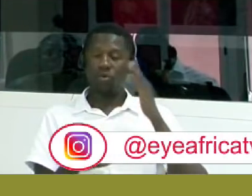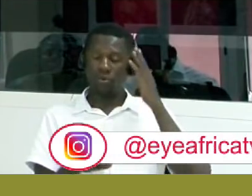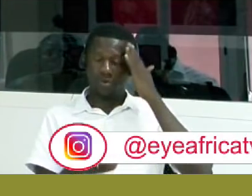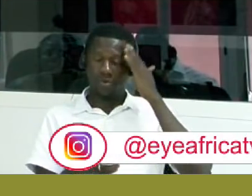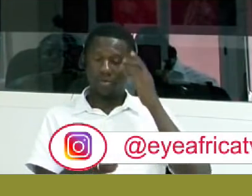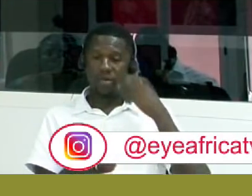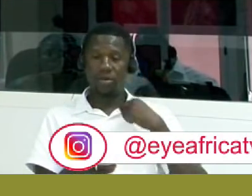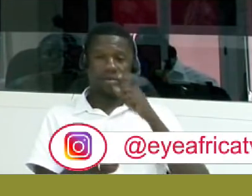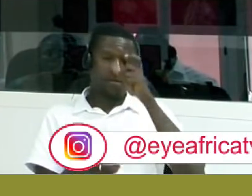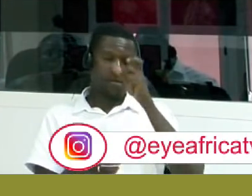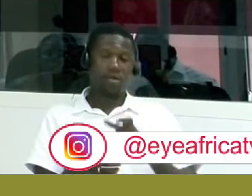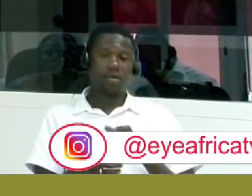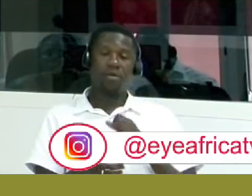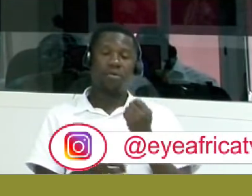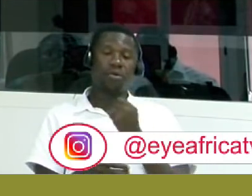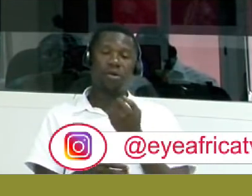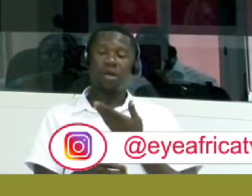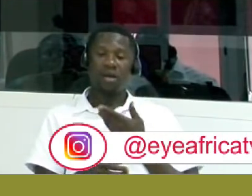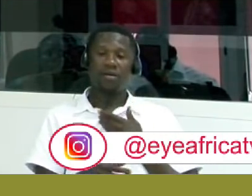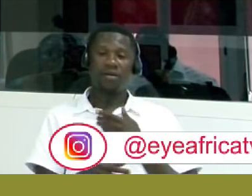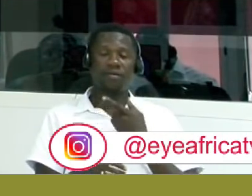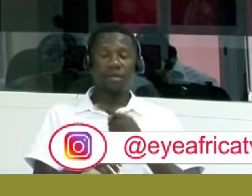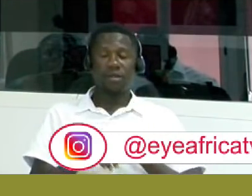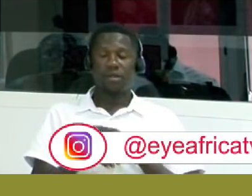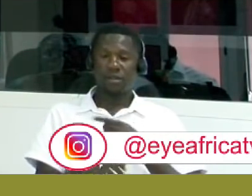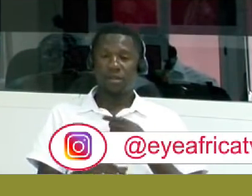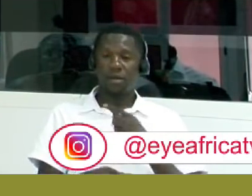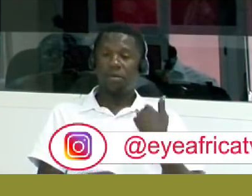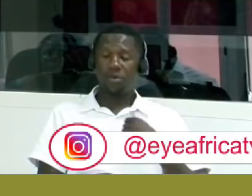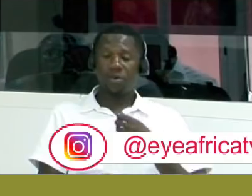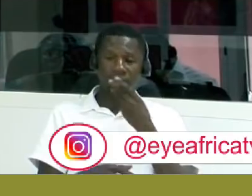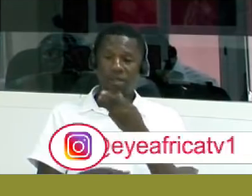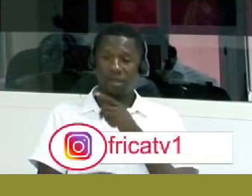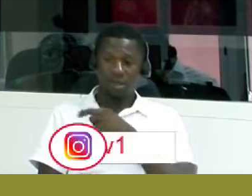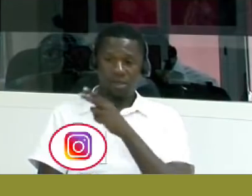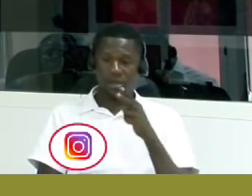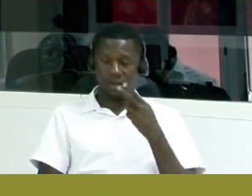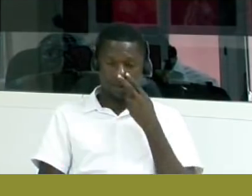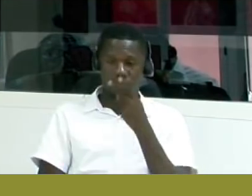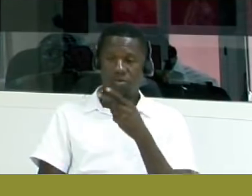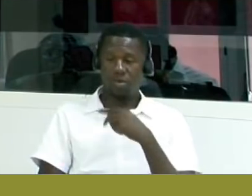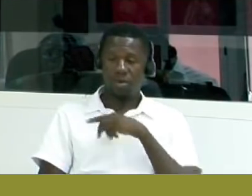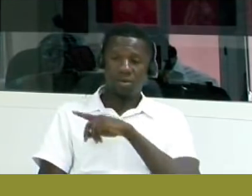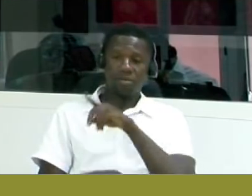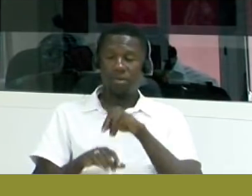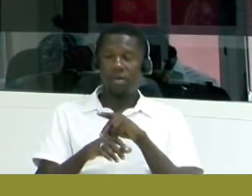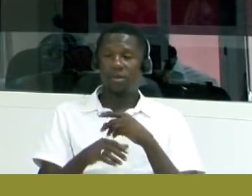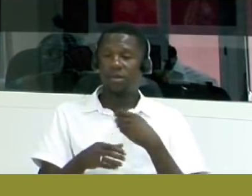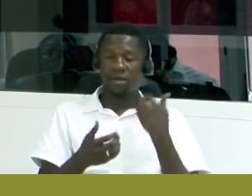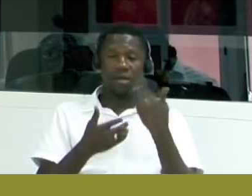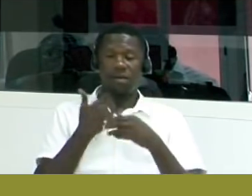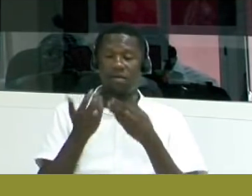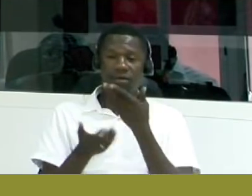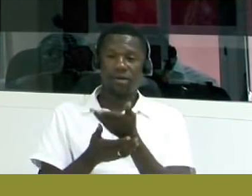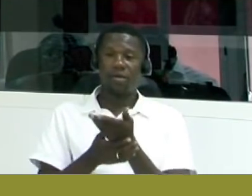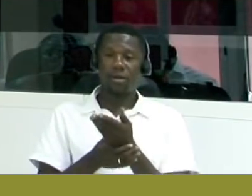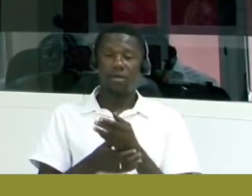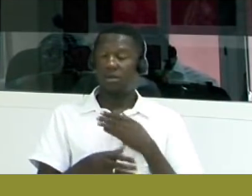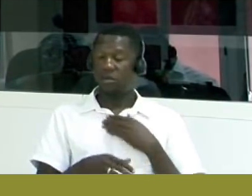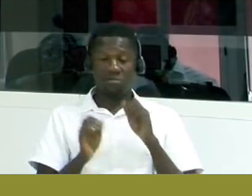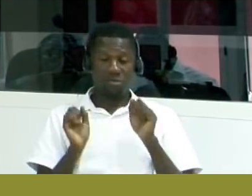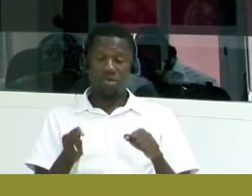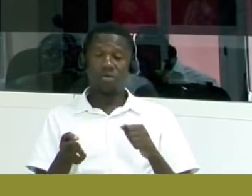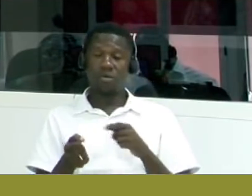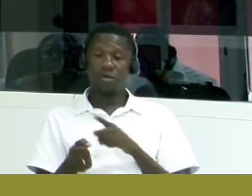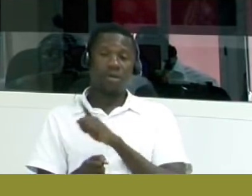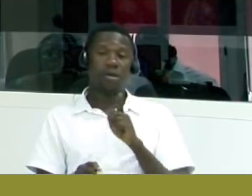person because I have had instances where people have said they saw me in places that I never was. So it is quite possible that